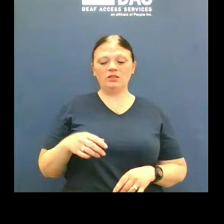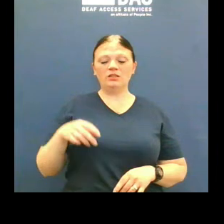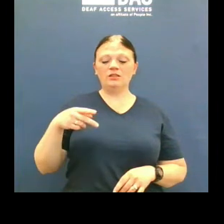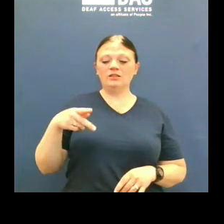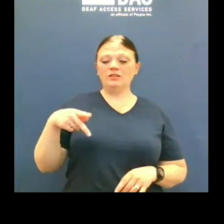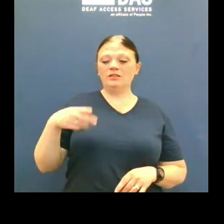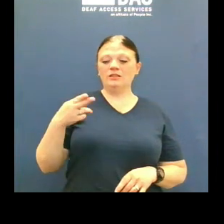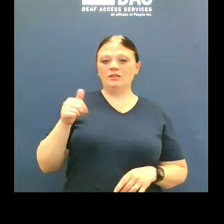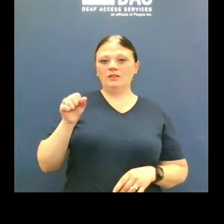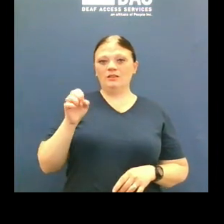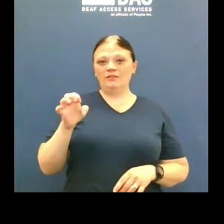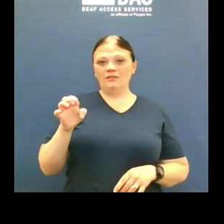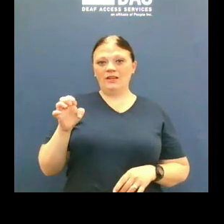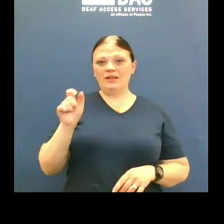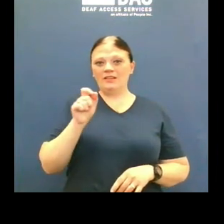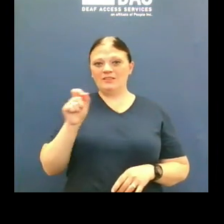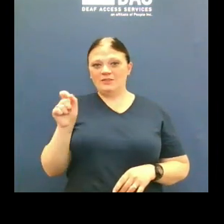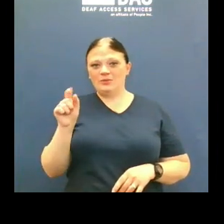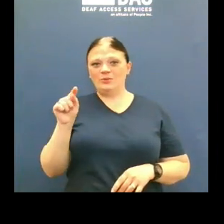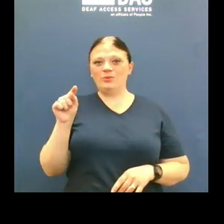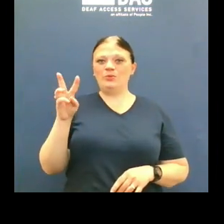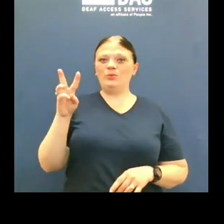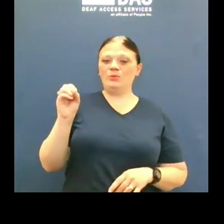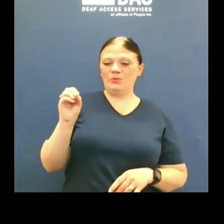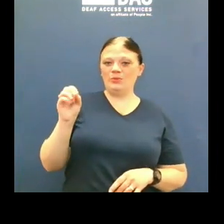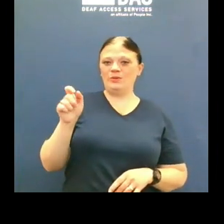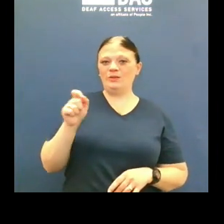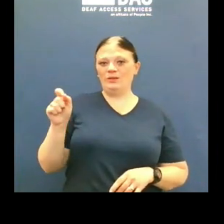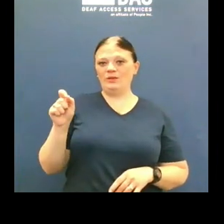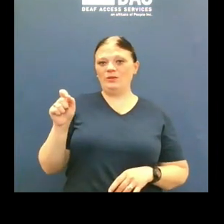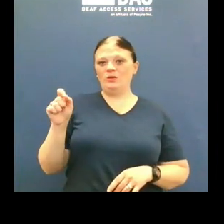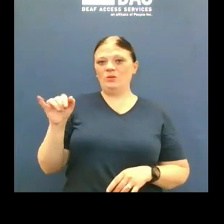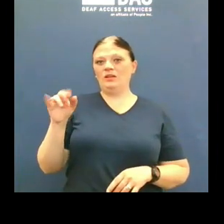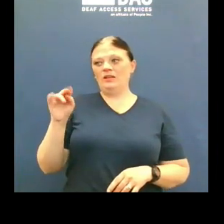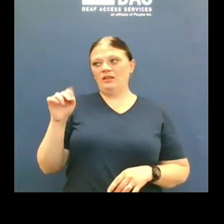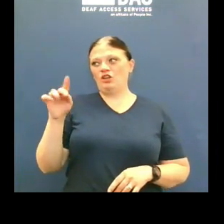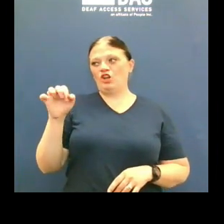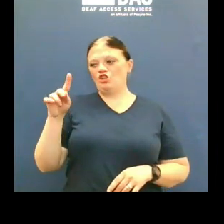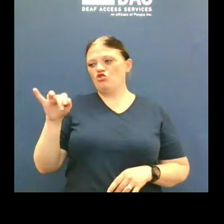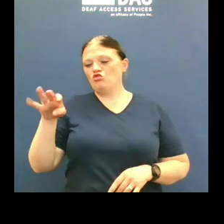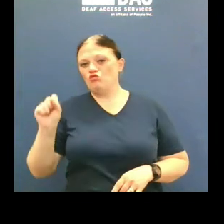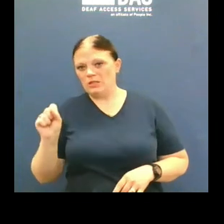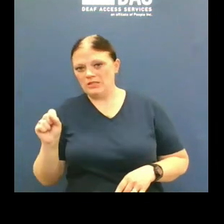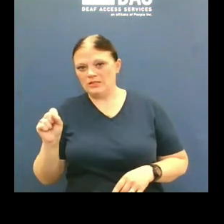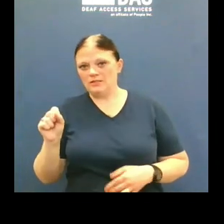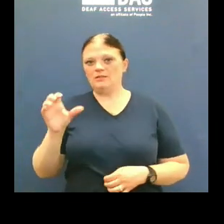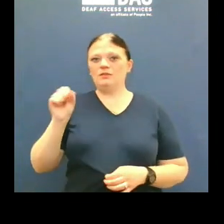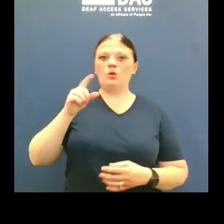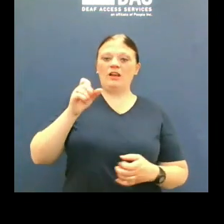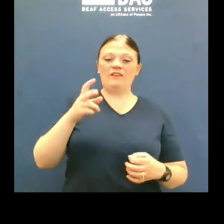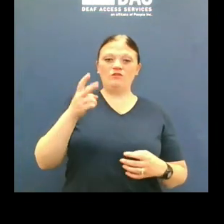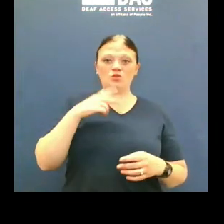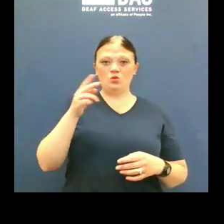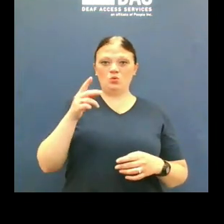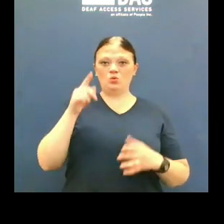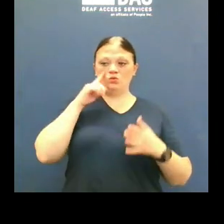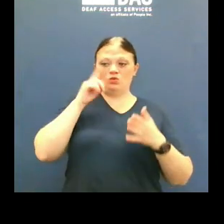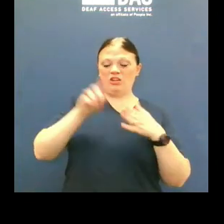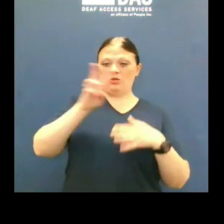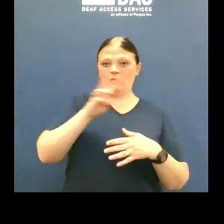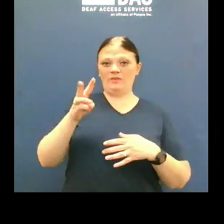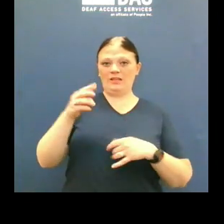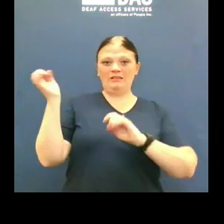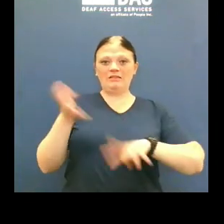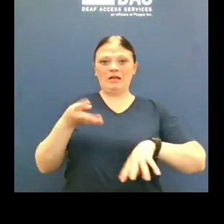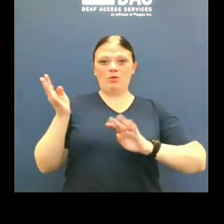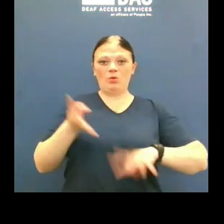forward.ny.gov/phase, and a little line there, 2, and then industries. So you need to go to this website. You need to download the